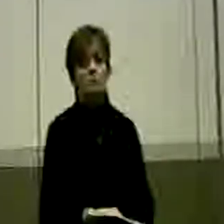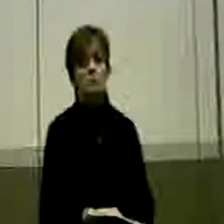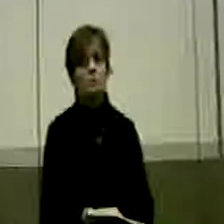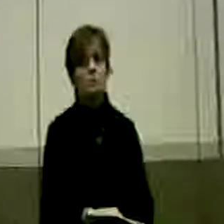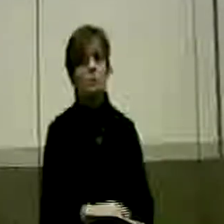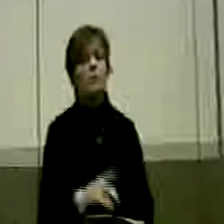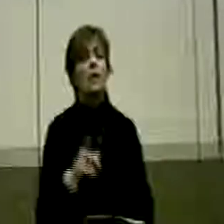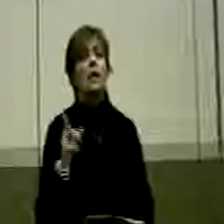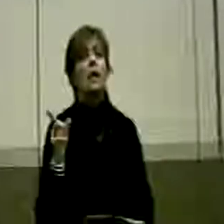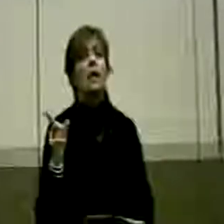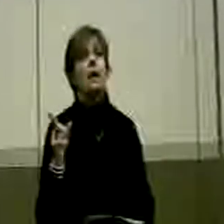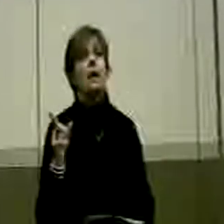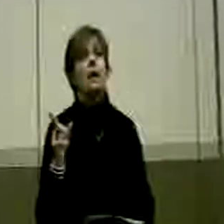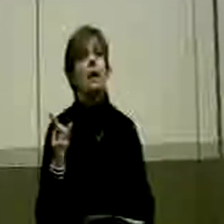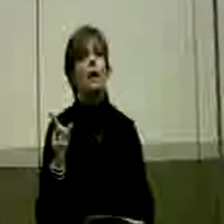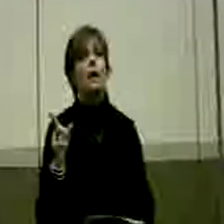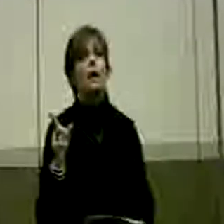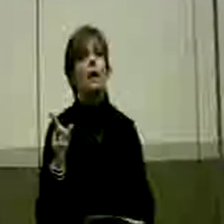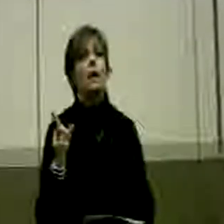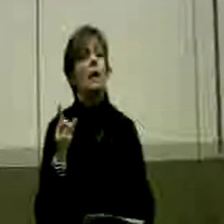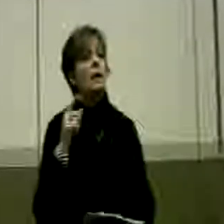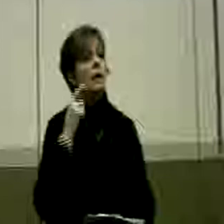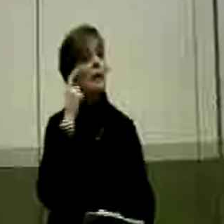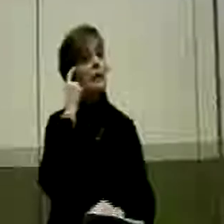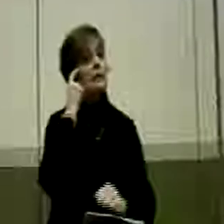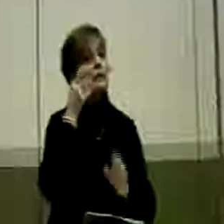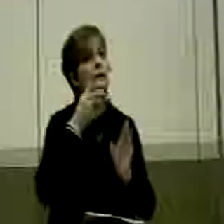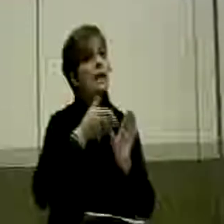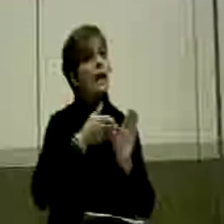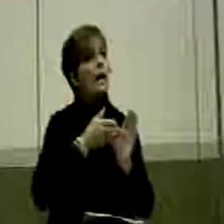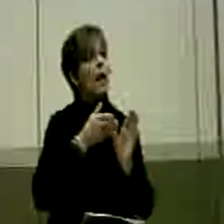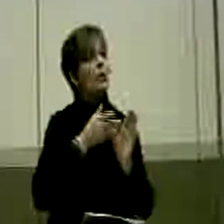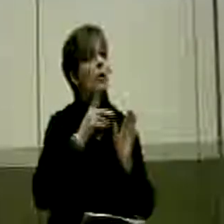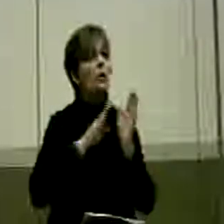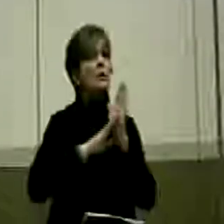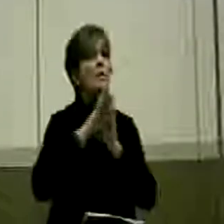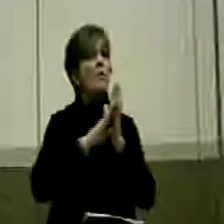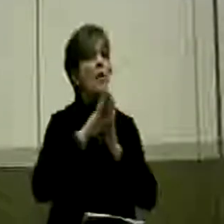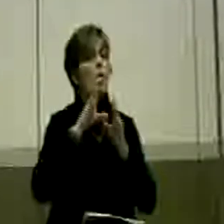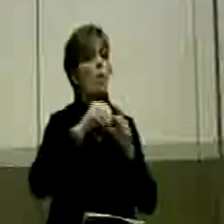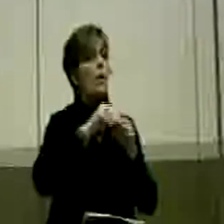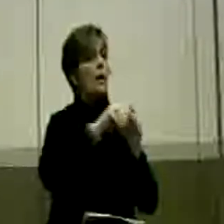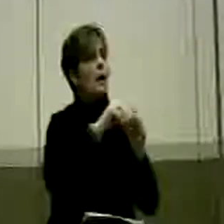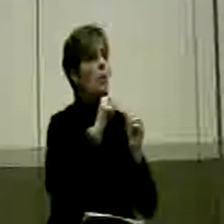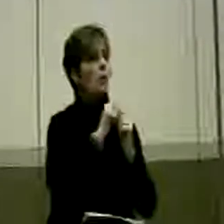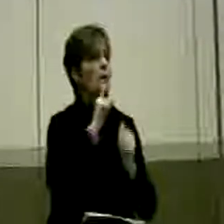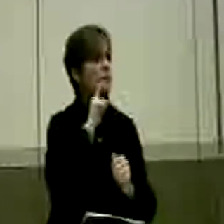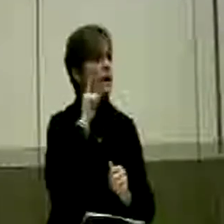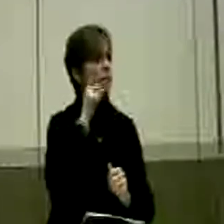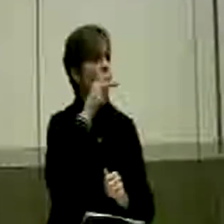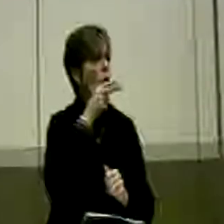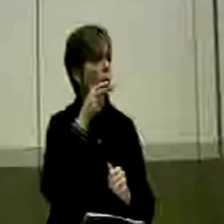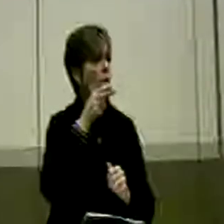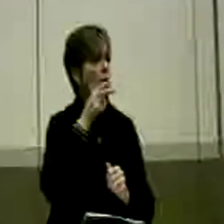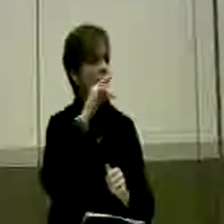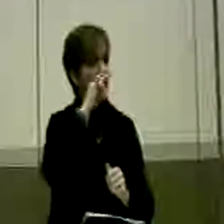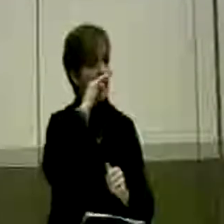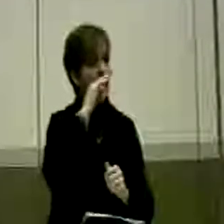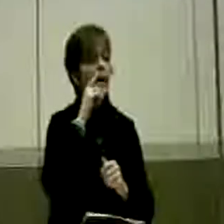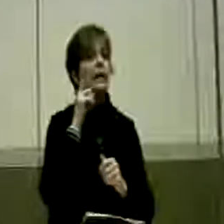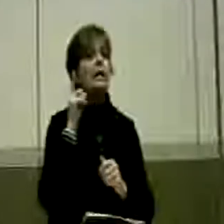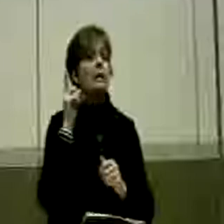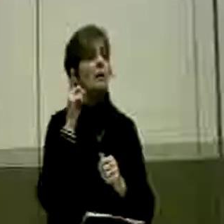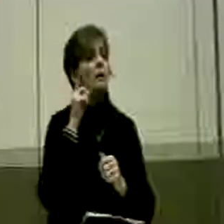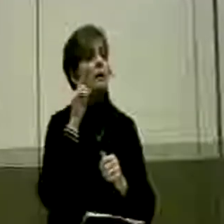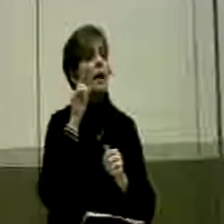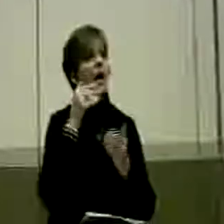Remember, like I said, with the psychological and developmental makeup of the deaf or hard-of-hearing kid, again, that's